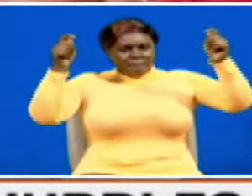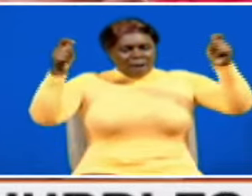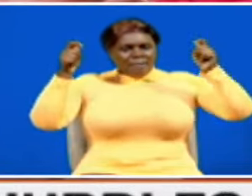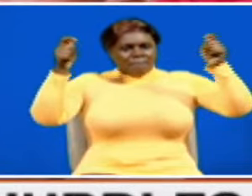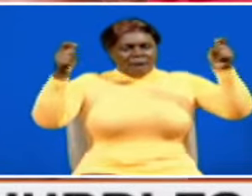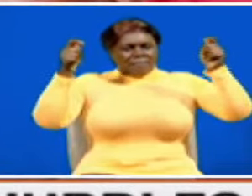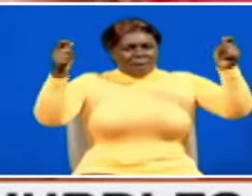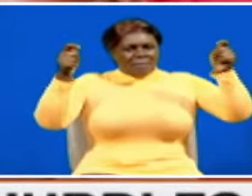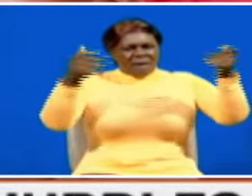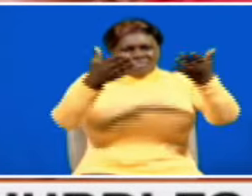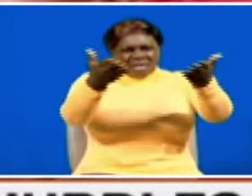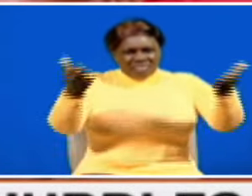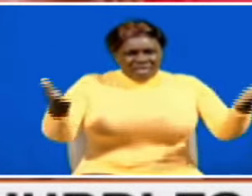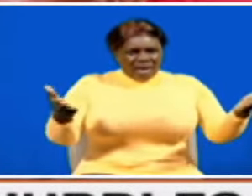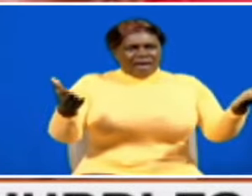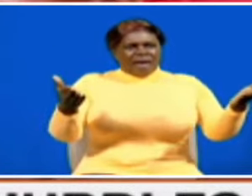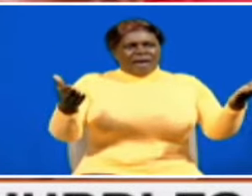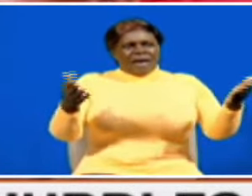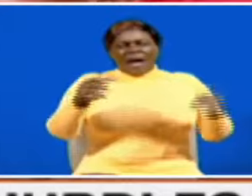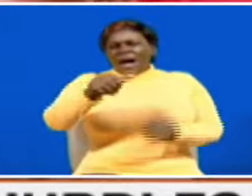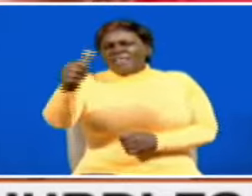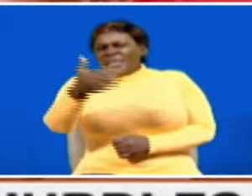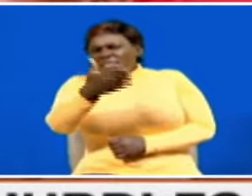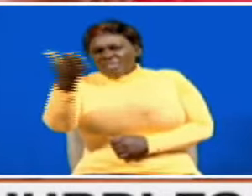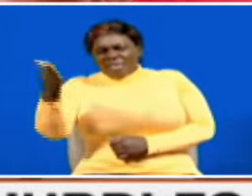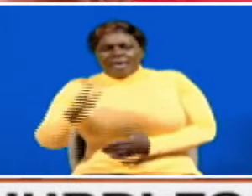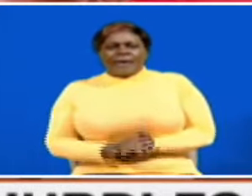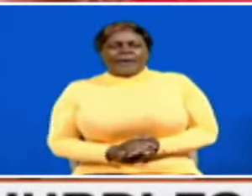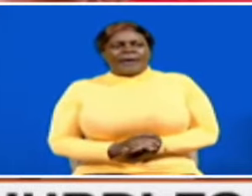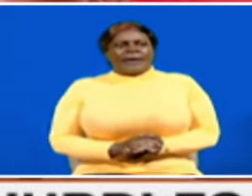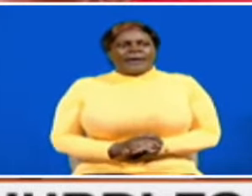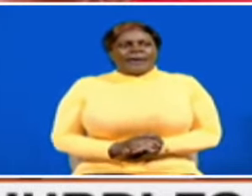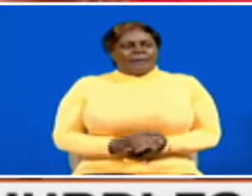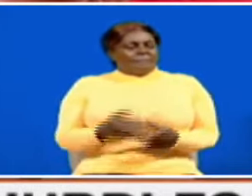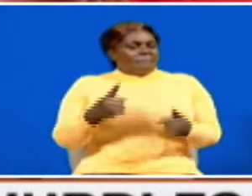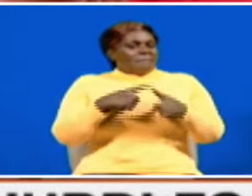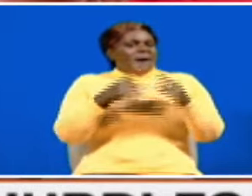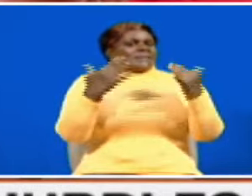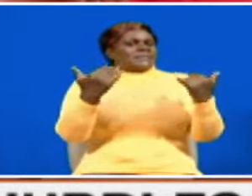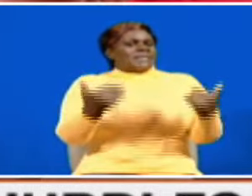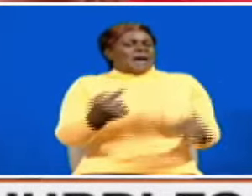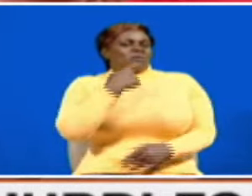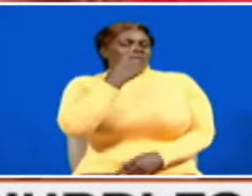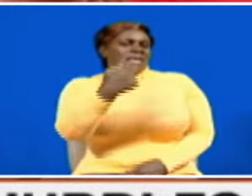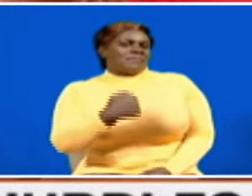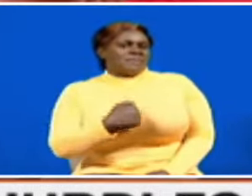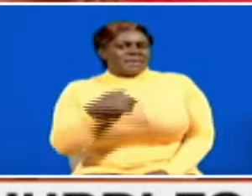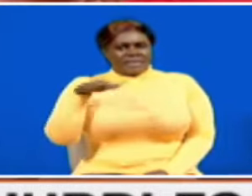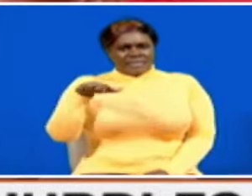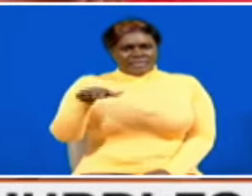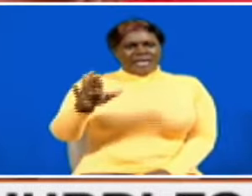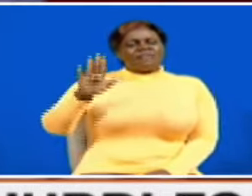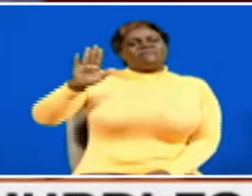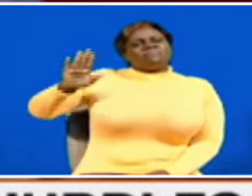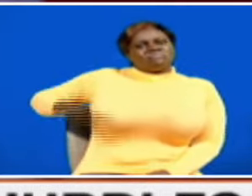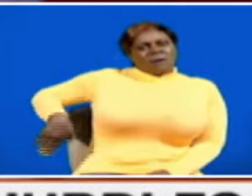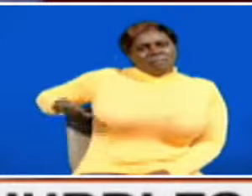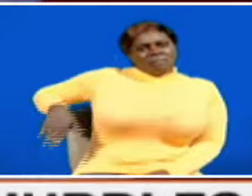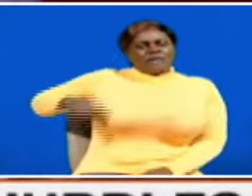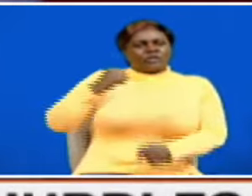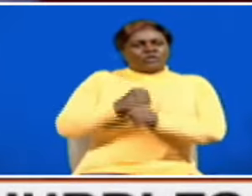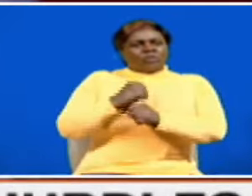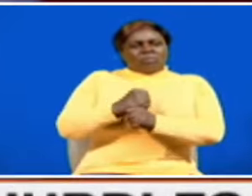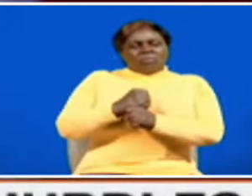katikati, nini, kina Maanzo na wengine. Hata ngawaje saa hii wananiambia, wao ndio wamechelewesha hii kazi,